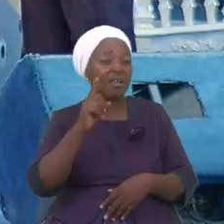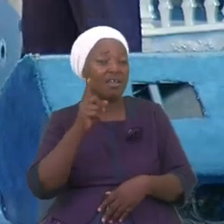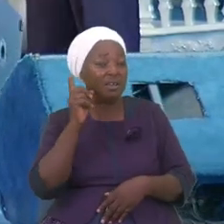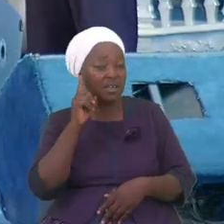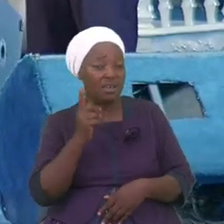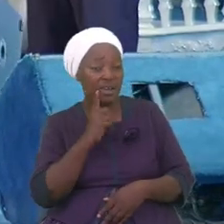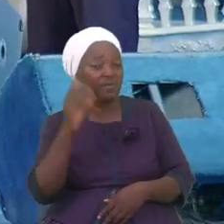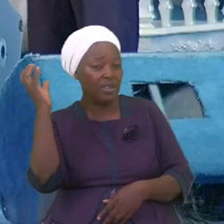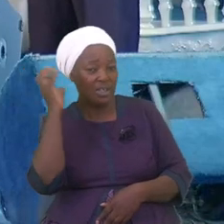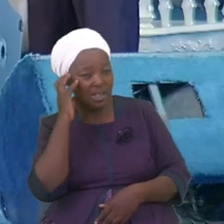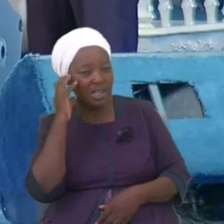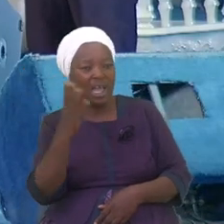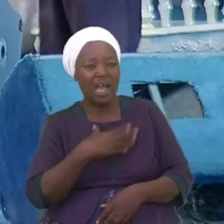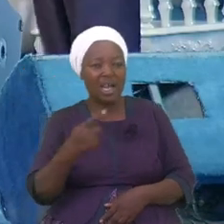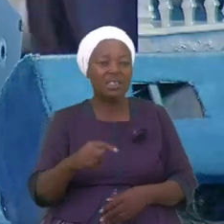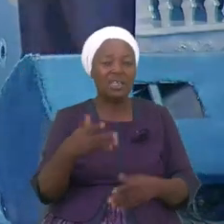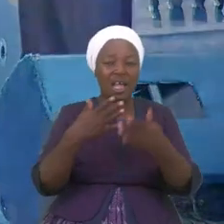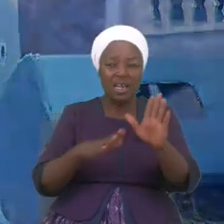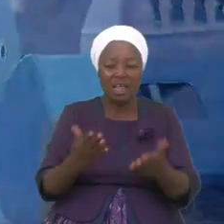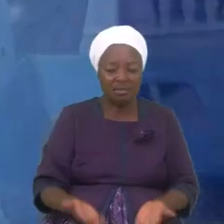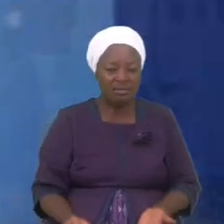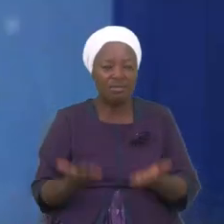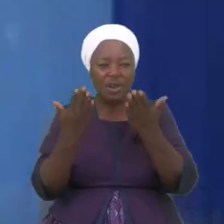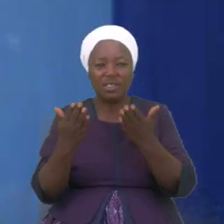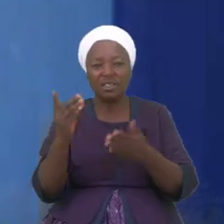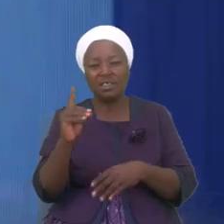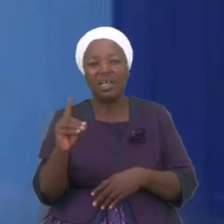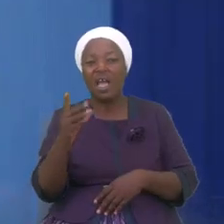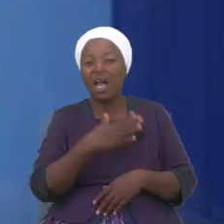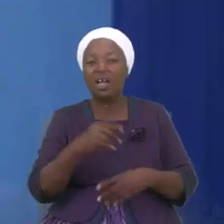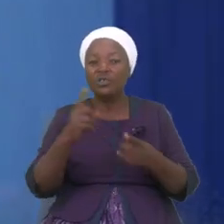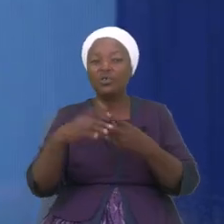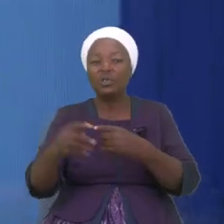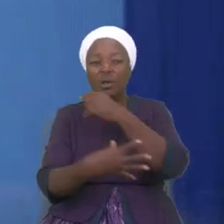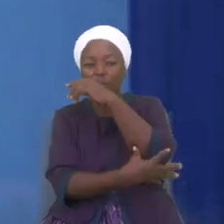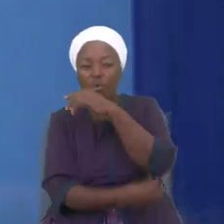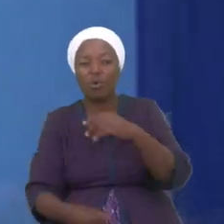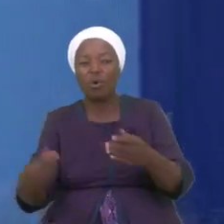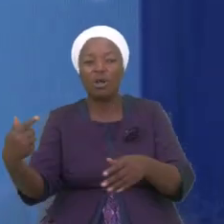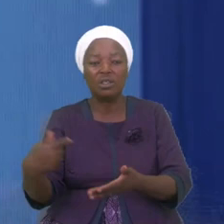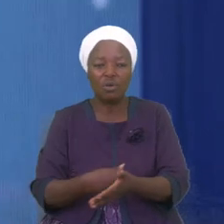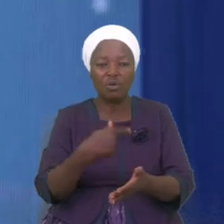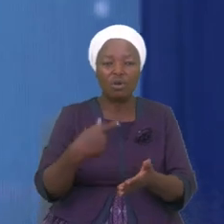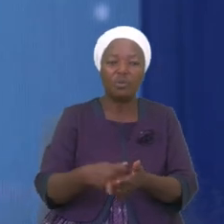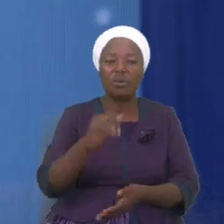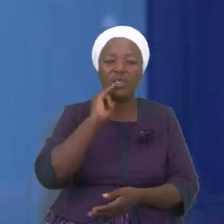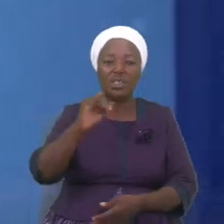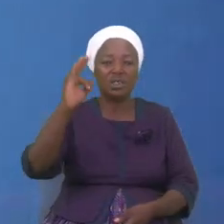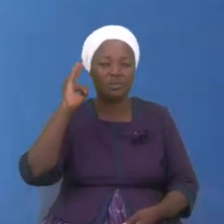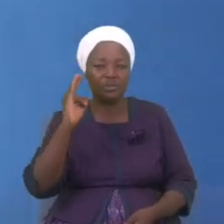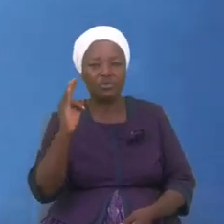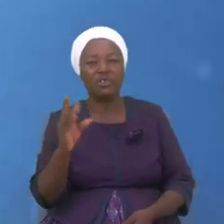hear, and the dead are raised. And then to the poor, the gospel is